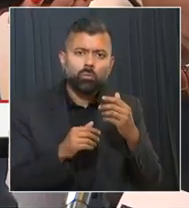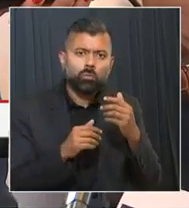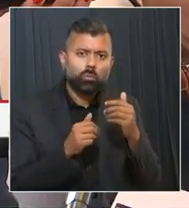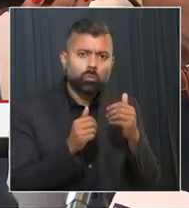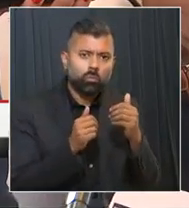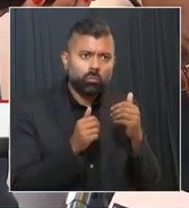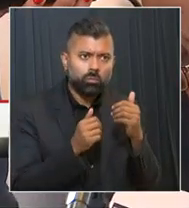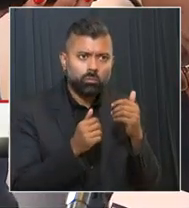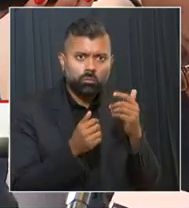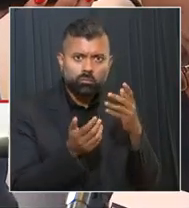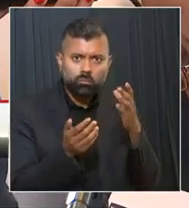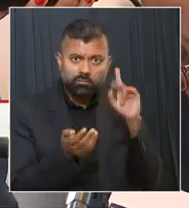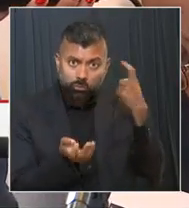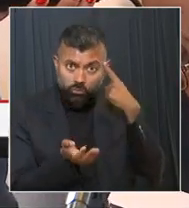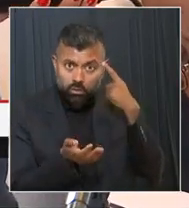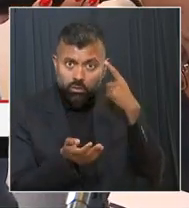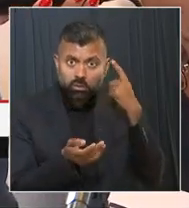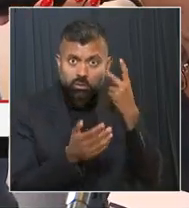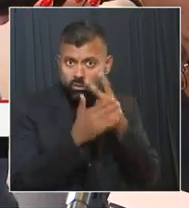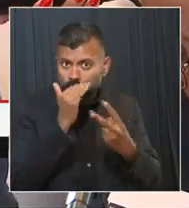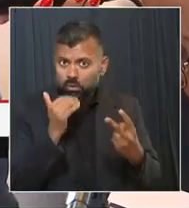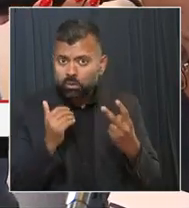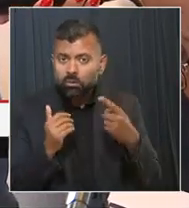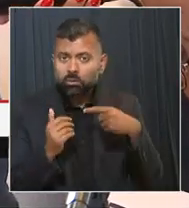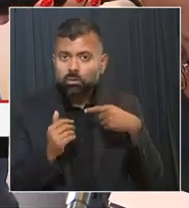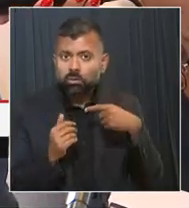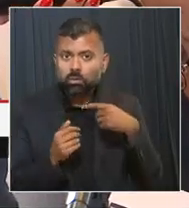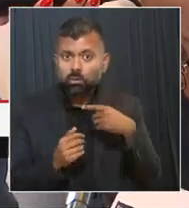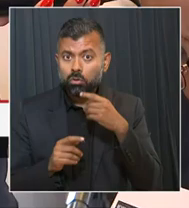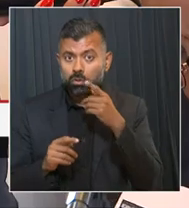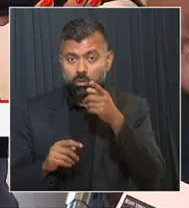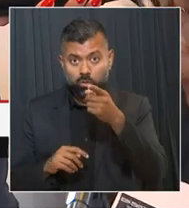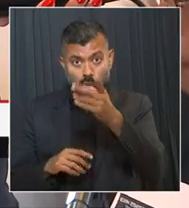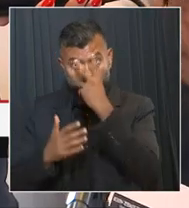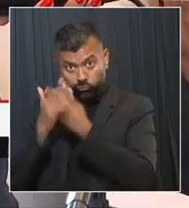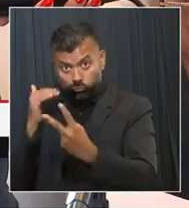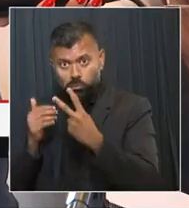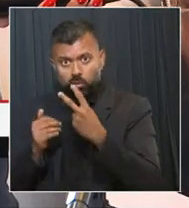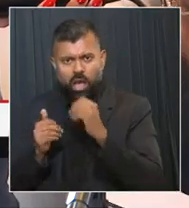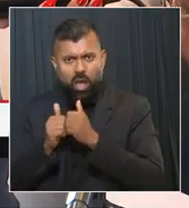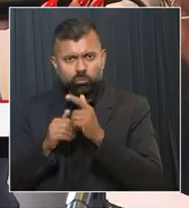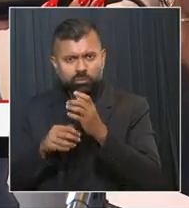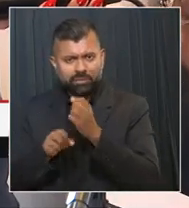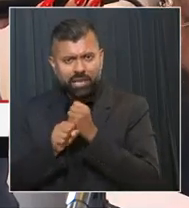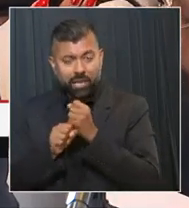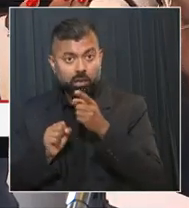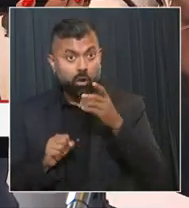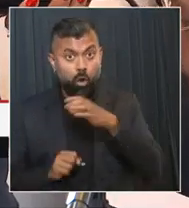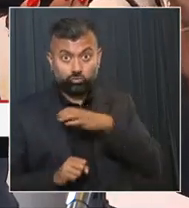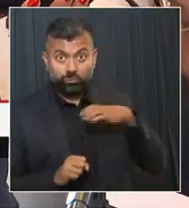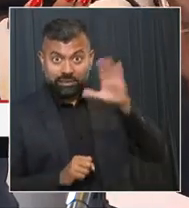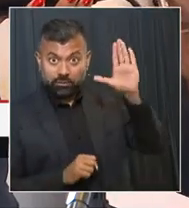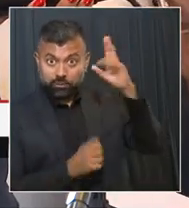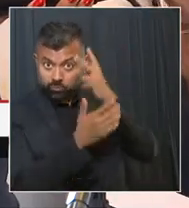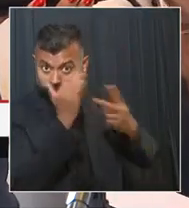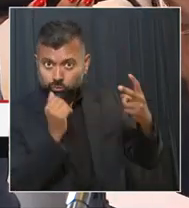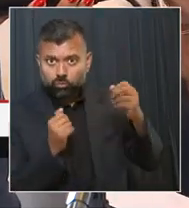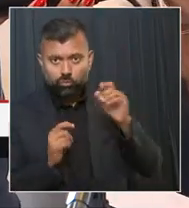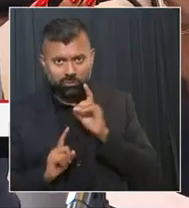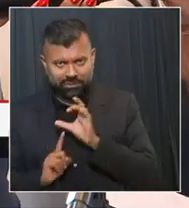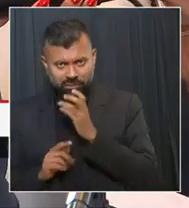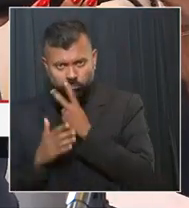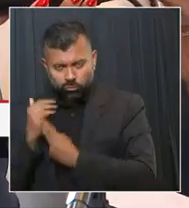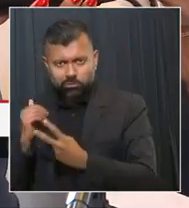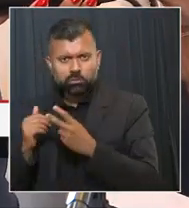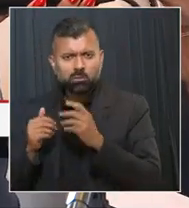going on in Congress right now may in fact impact some of the budget decisions that you've made? How do you